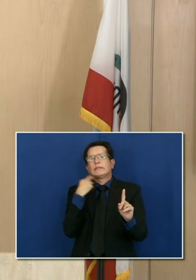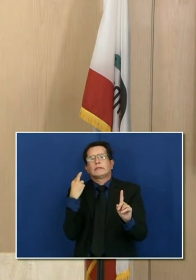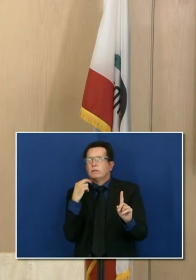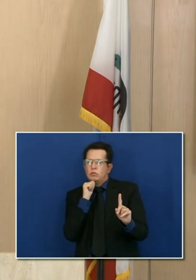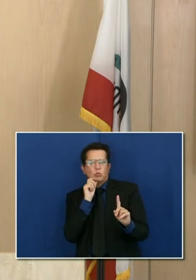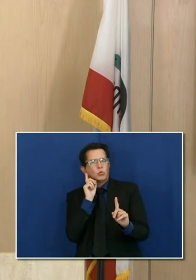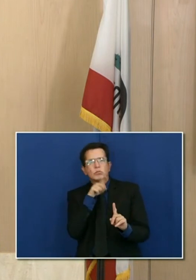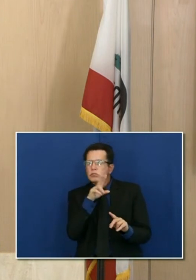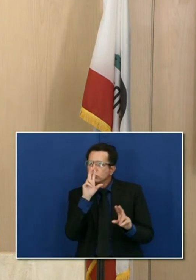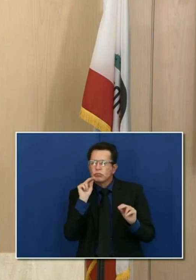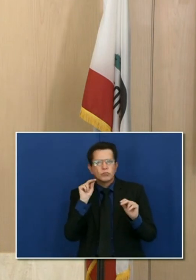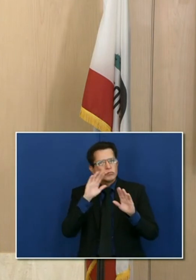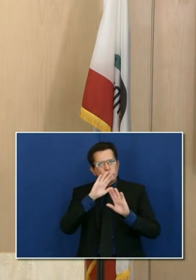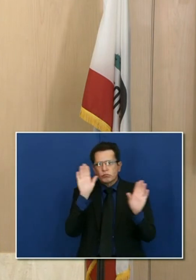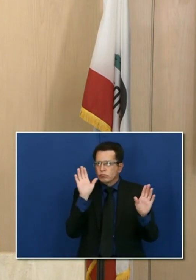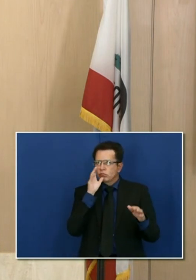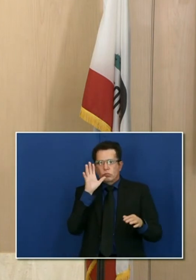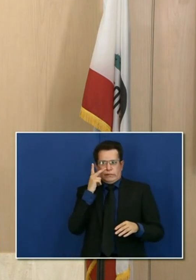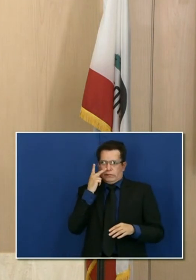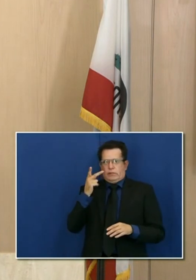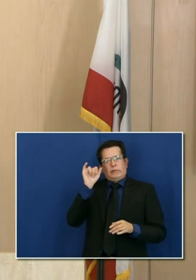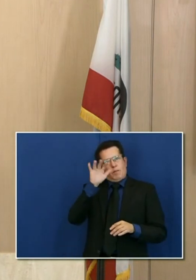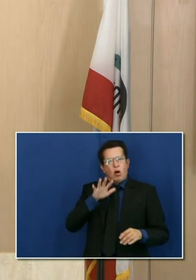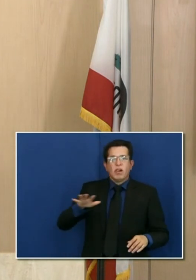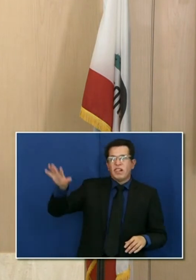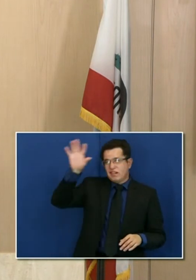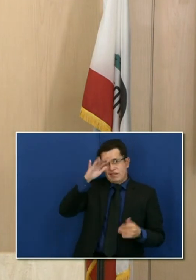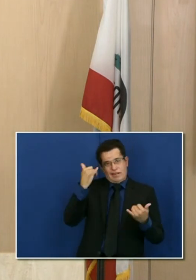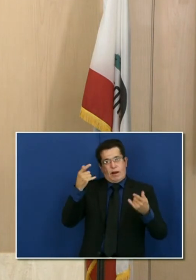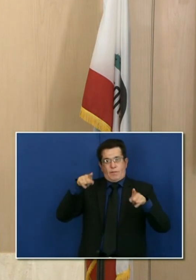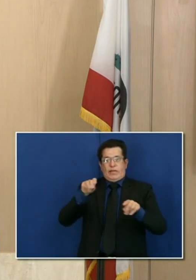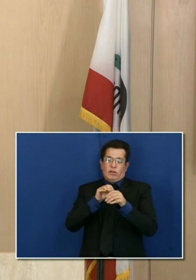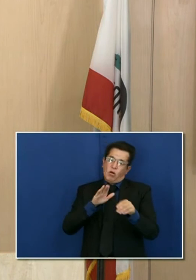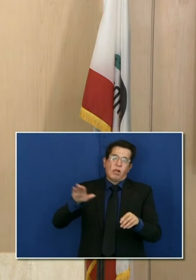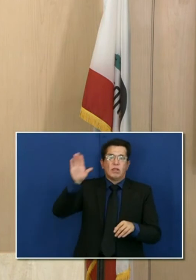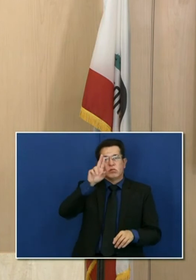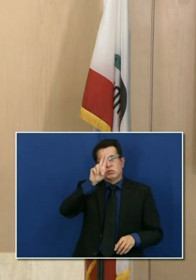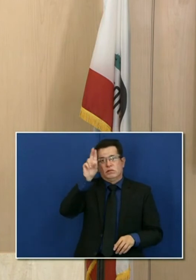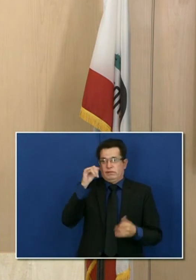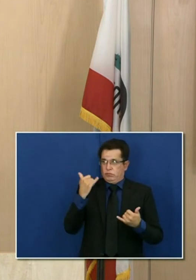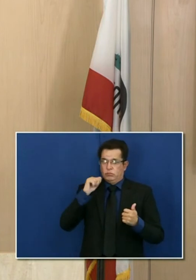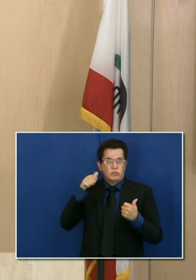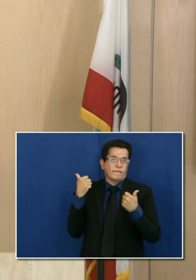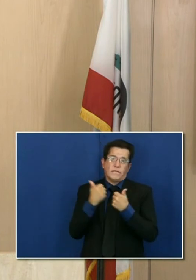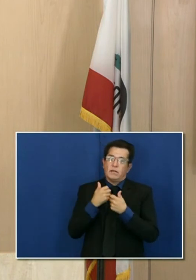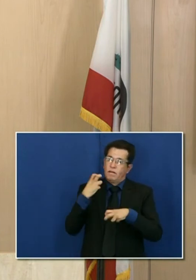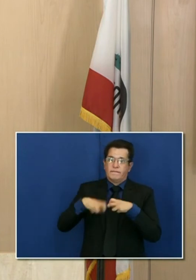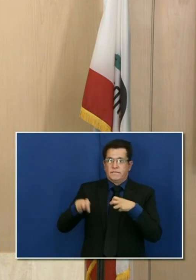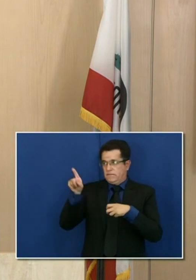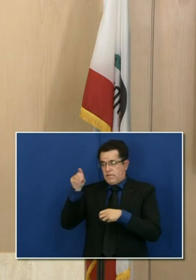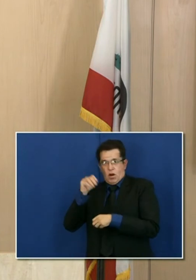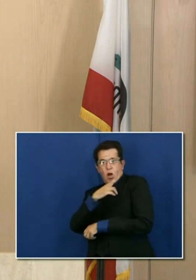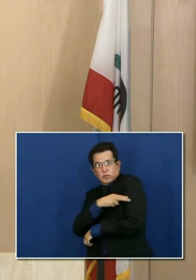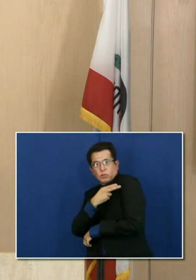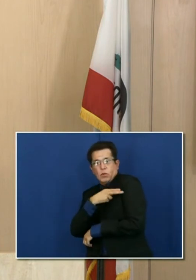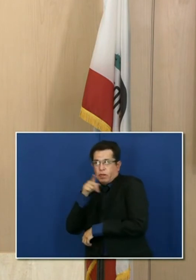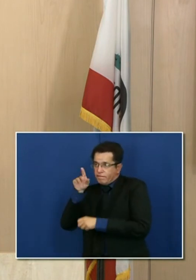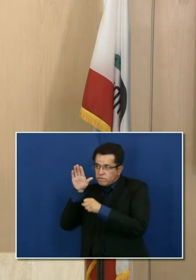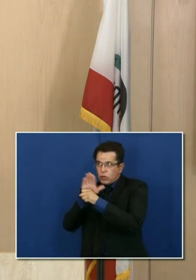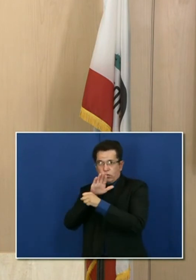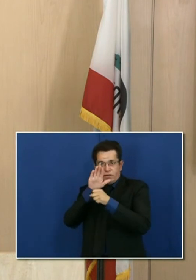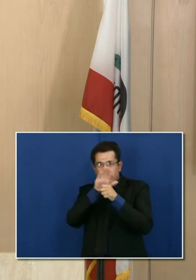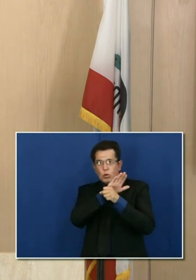We do not want to end up like so many communities we see across the United States that are having challenges in their healthcare system.